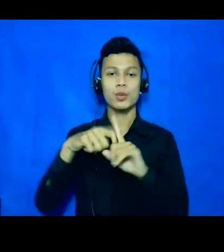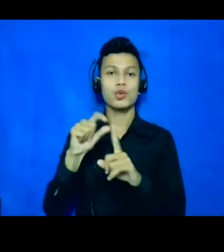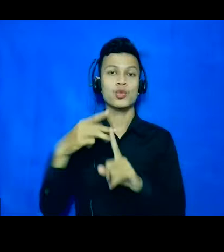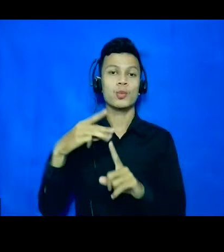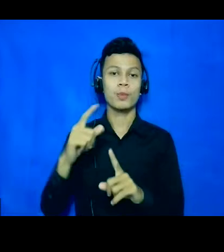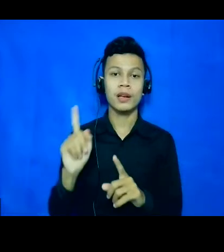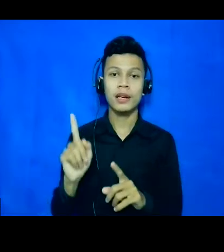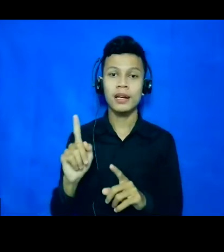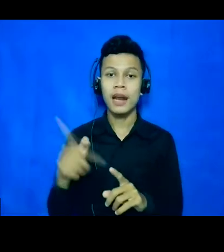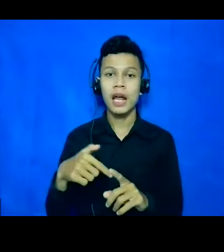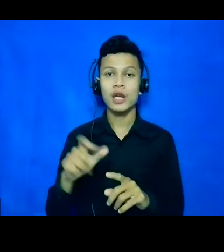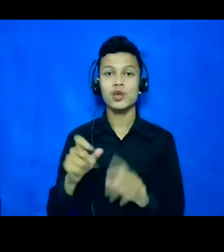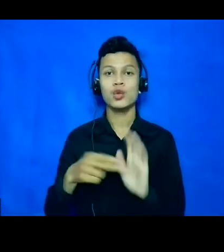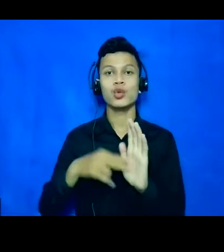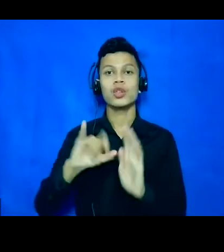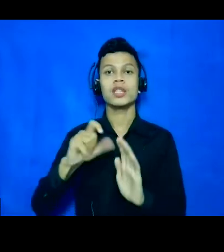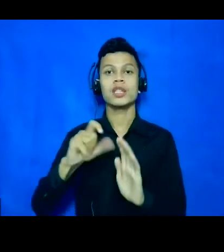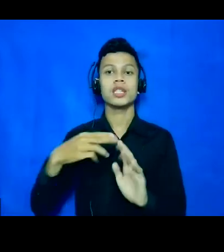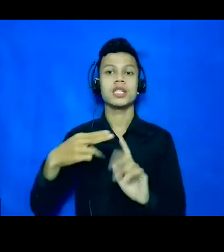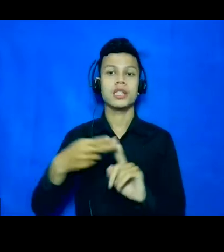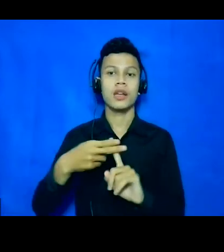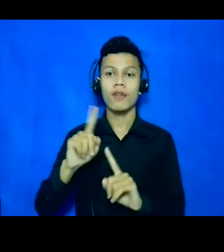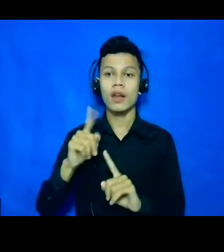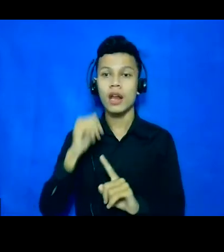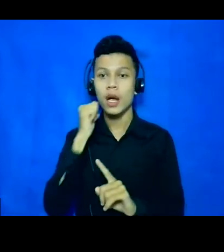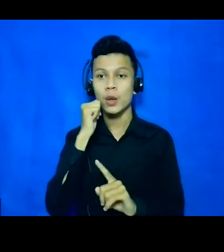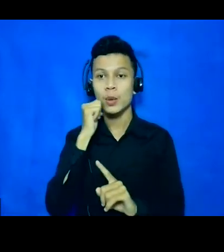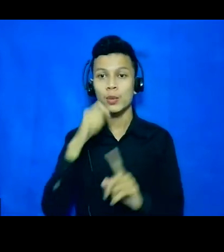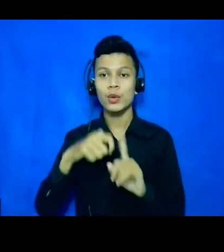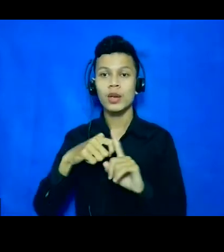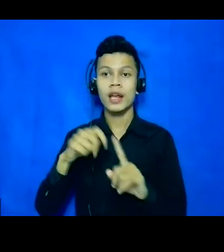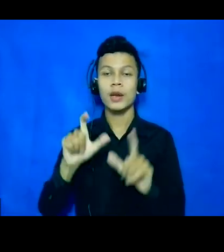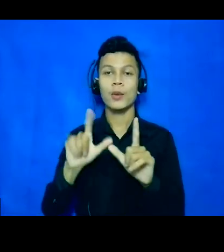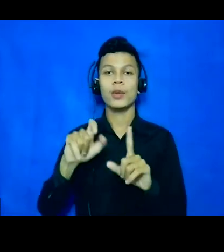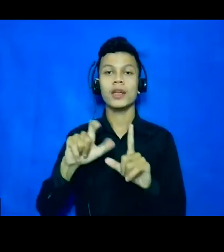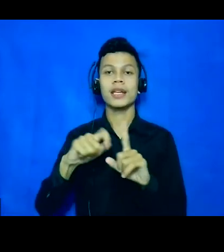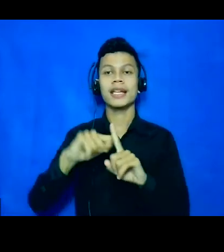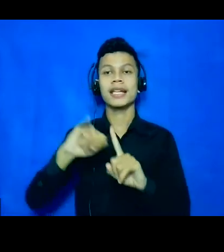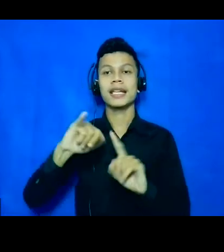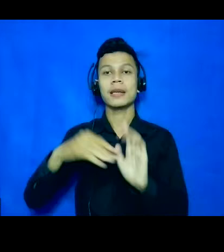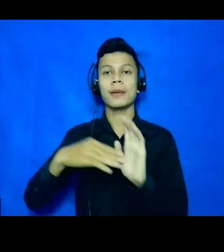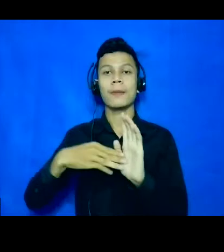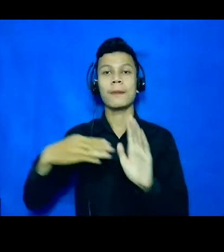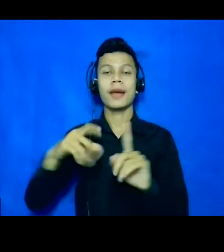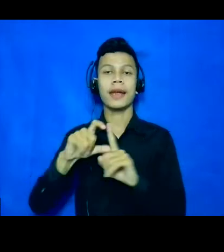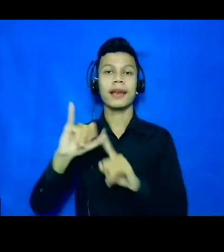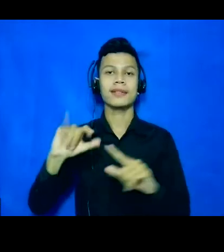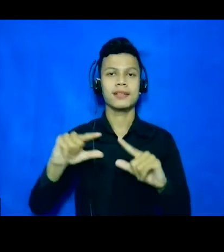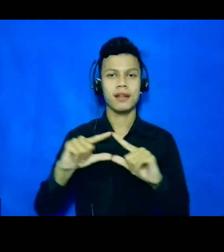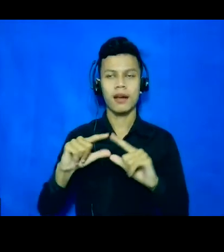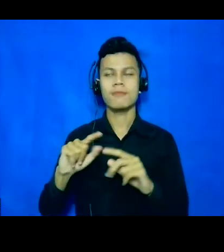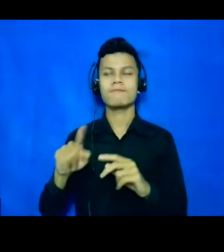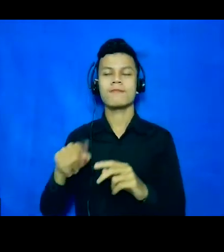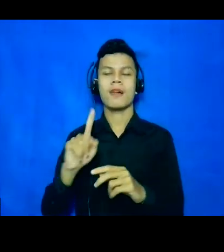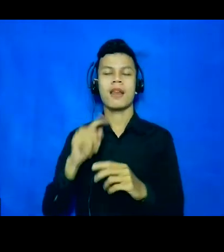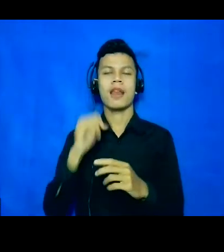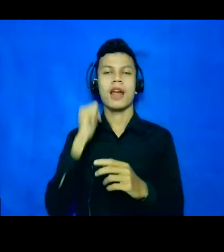Ms. Judistari from Wikimedia Foundation, Ms. Fermin from Save the Children